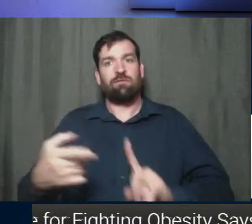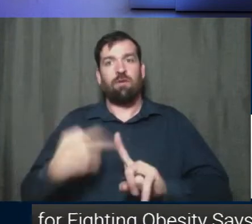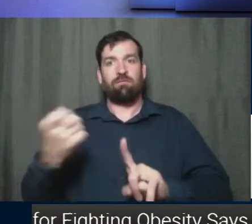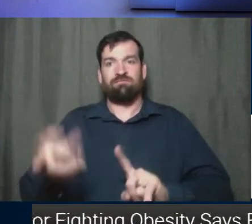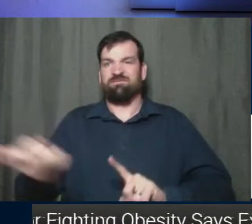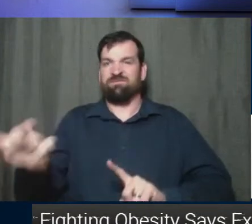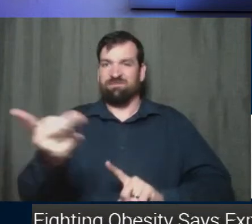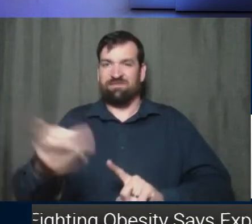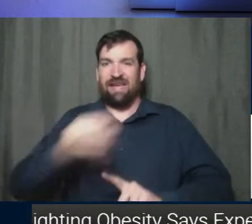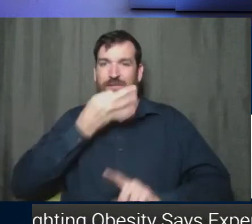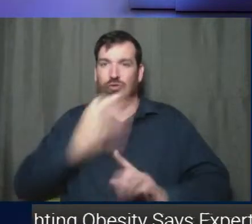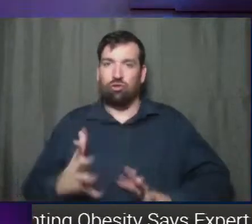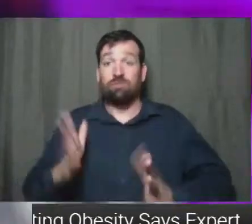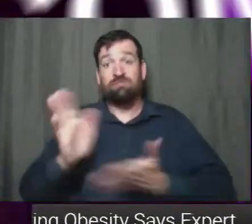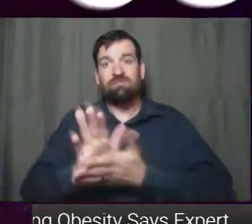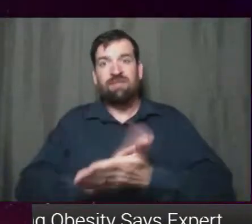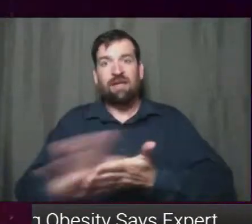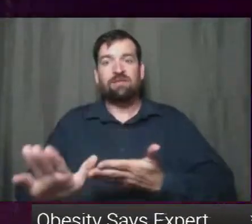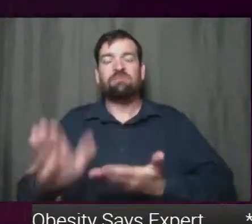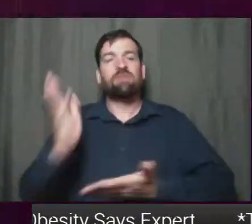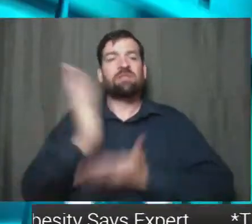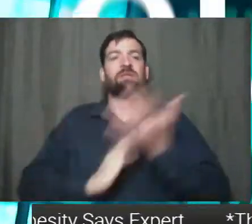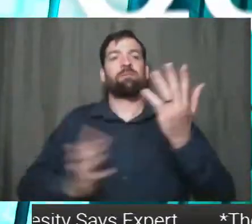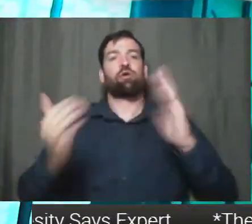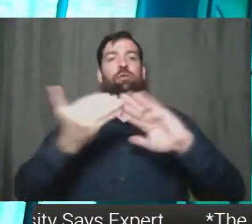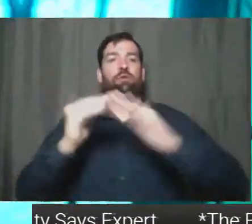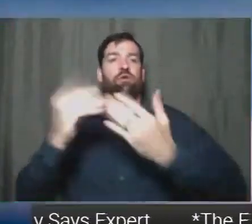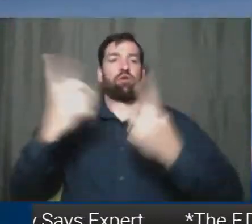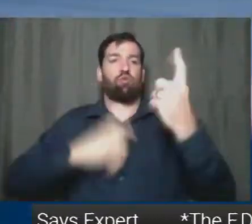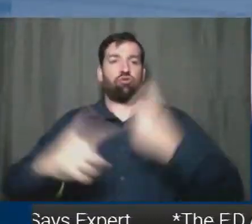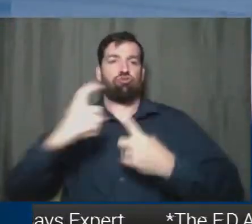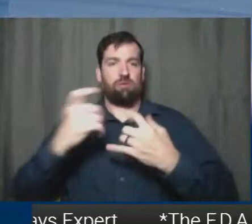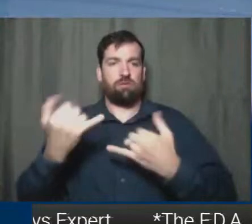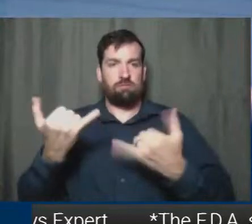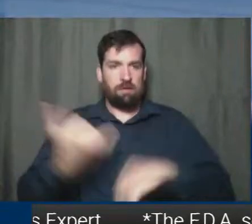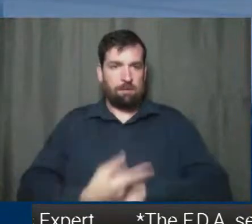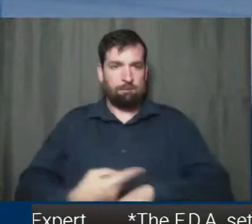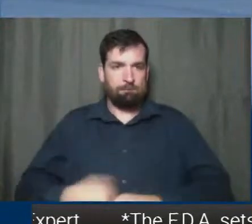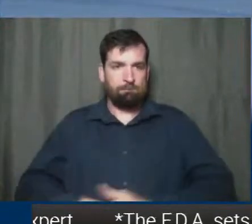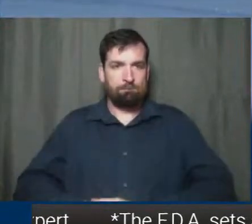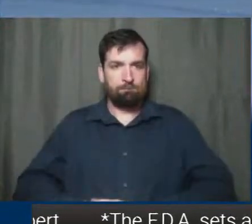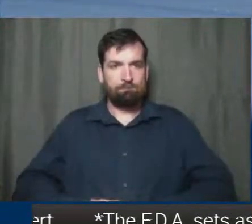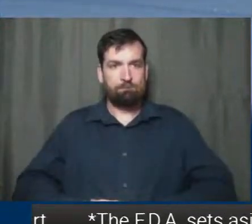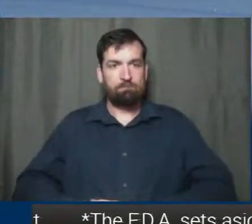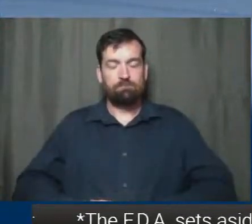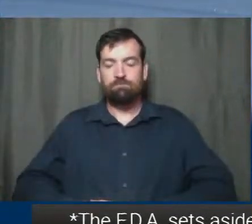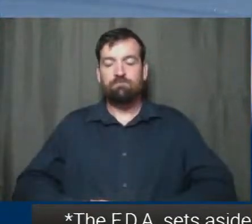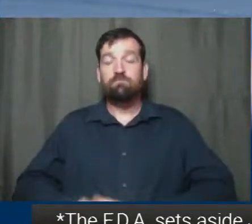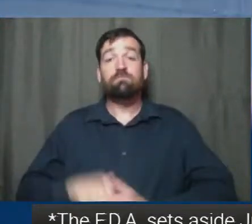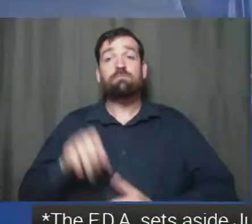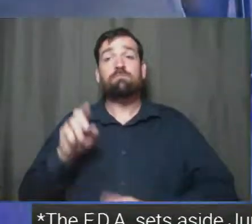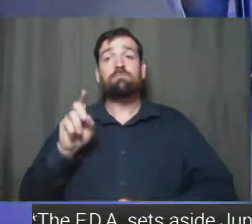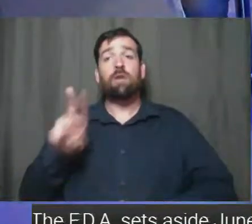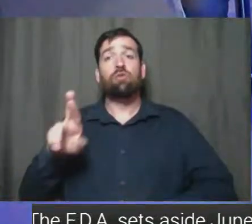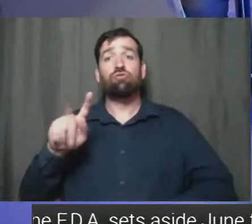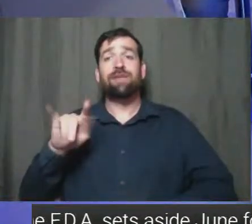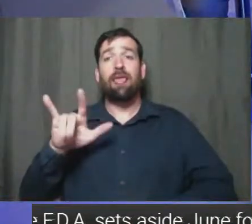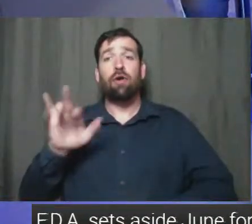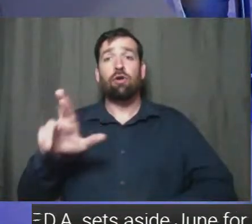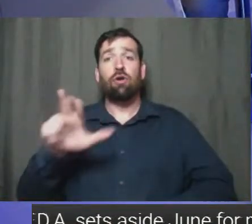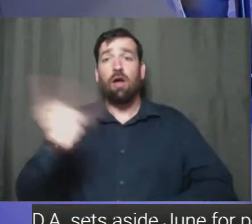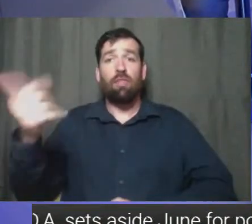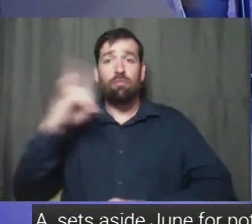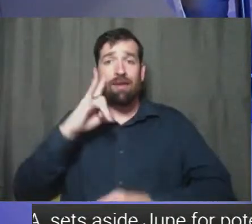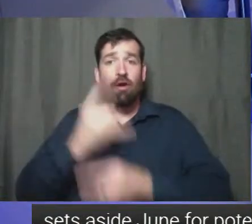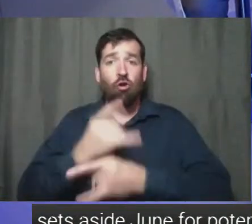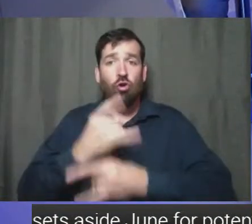that's really nice. We have some community questions that are coming in, but what about, Dr. Taylor, other alcoholic beverages? I'm going to guess